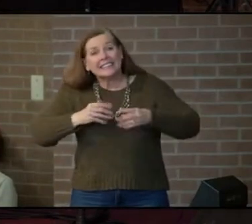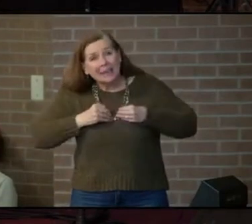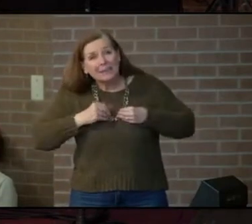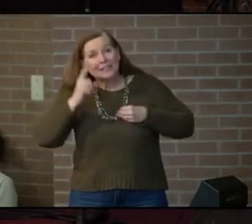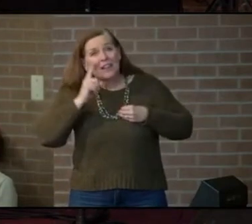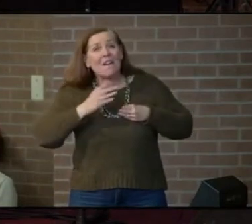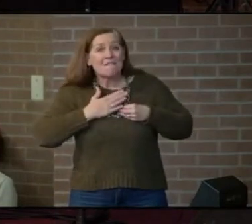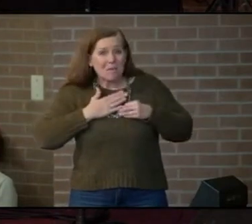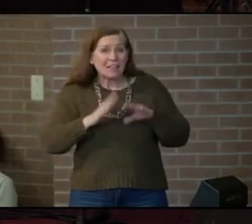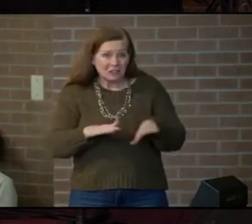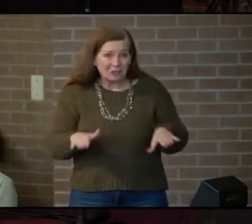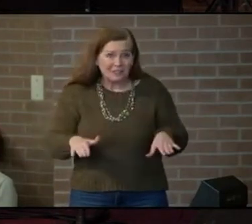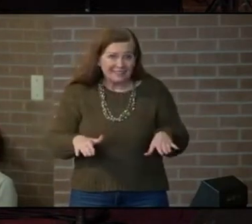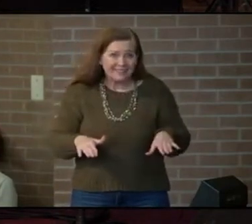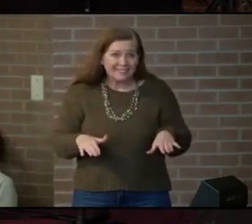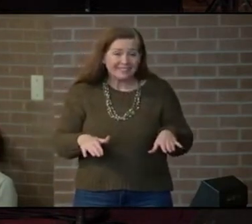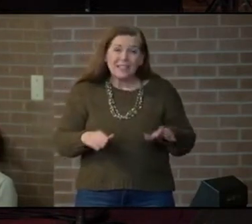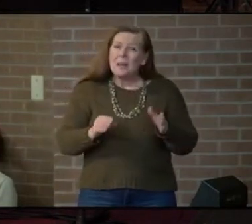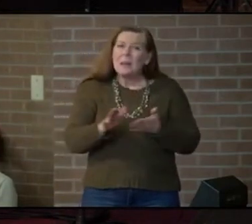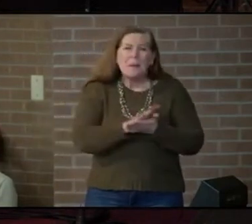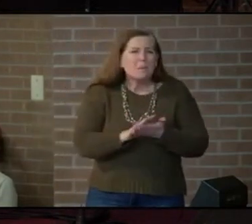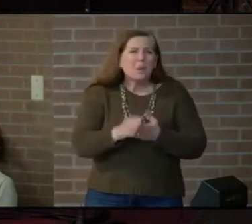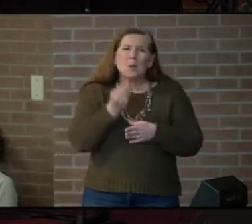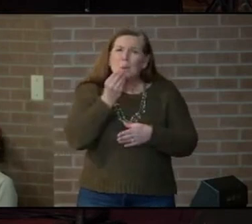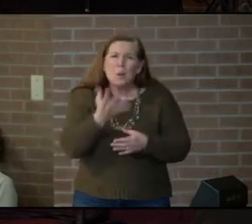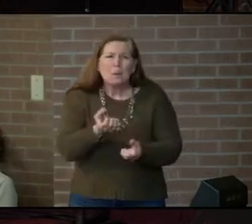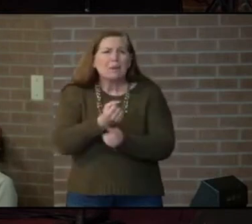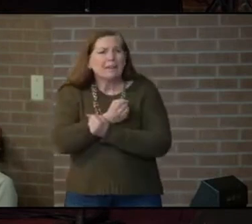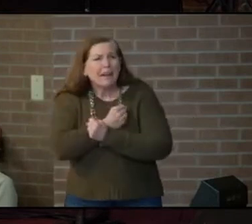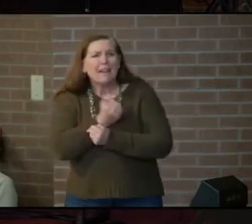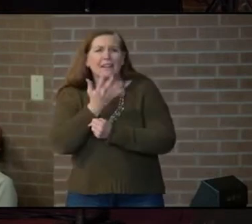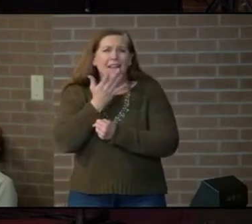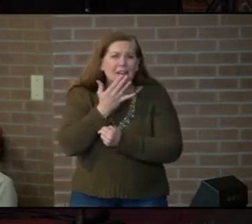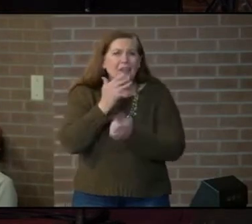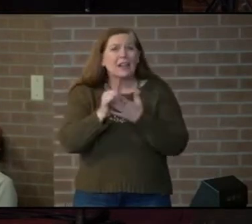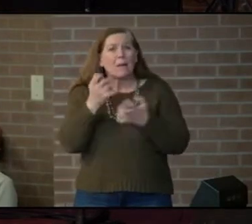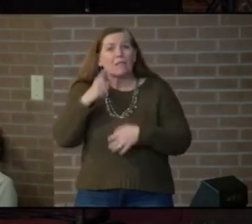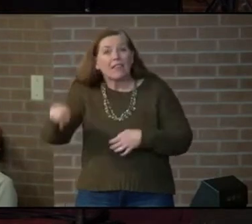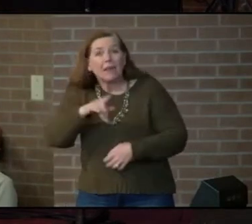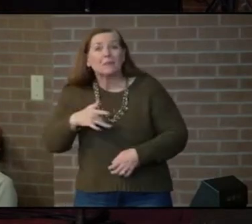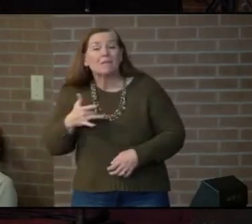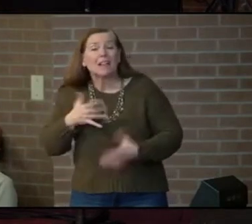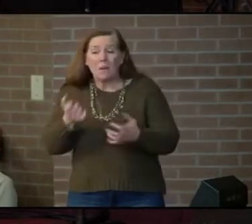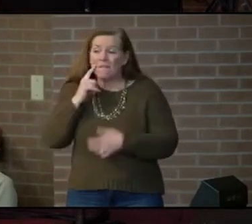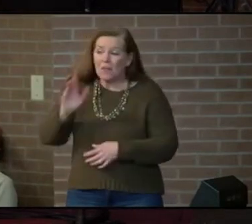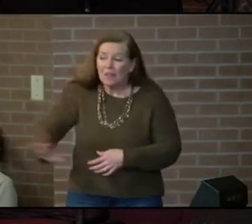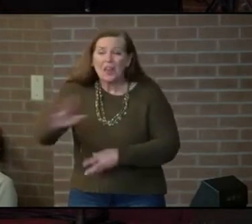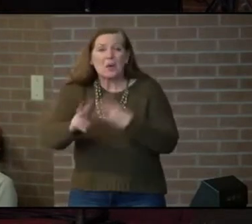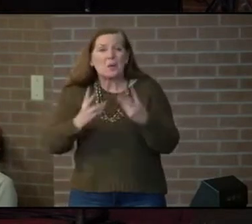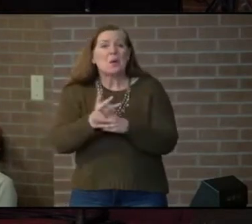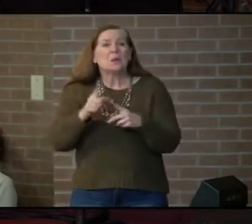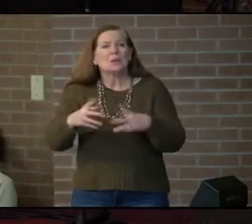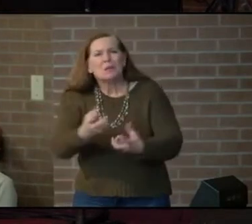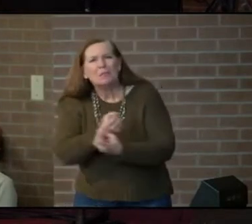pure love and warmth and color that I want them to feel and that I want for their world to embrace and celebrate,